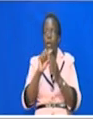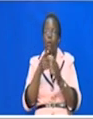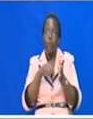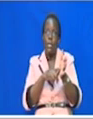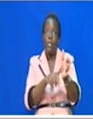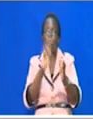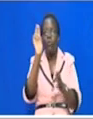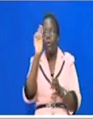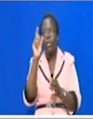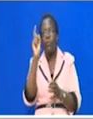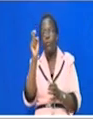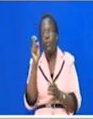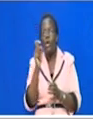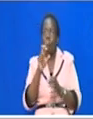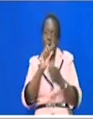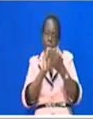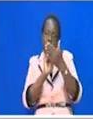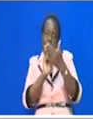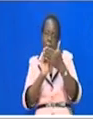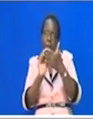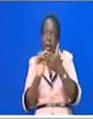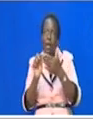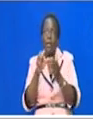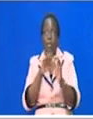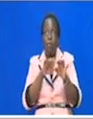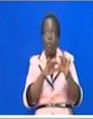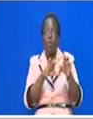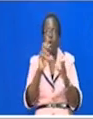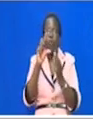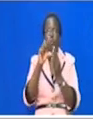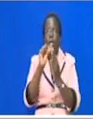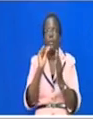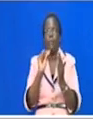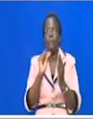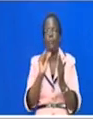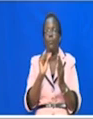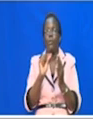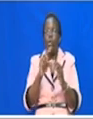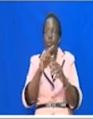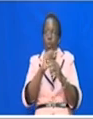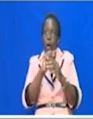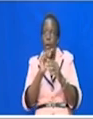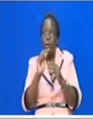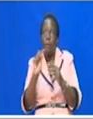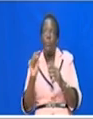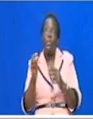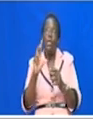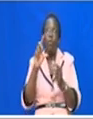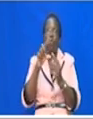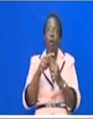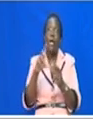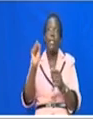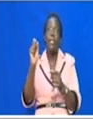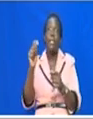this question, we would underline the following words. You'll underline the word state,